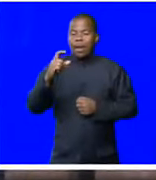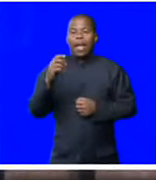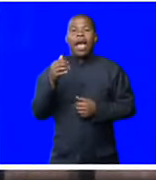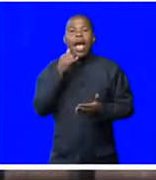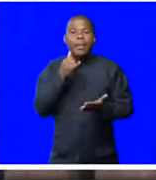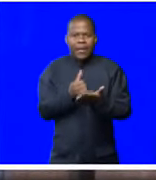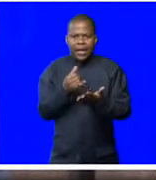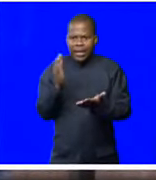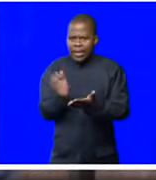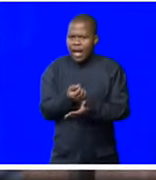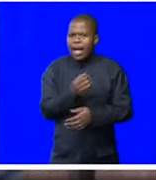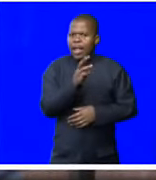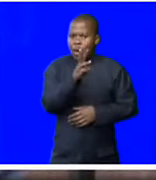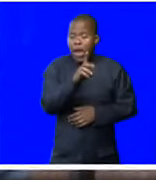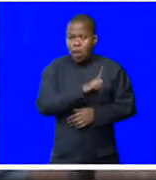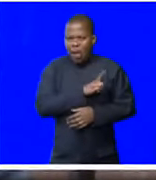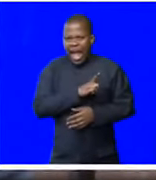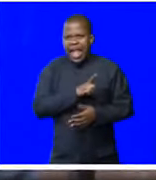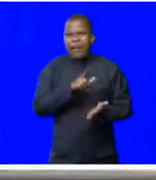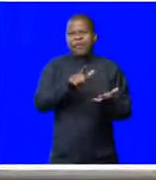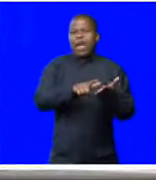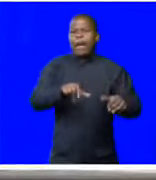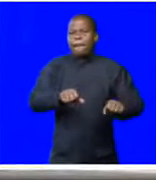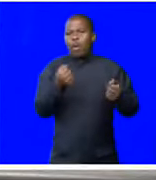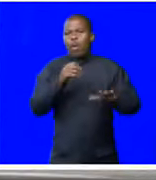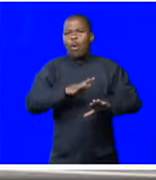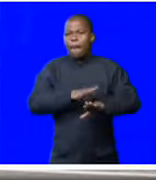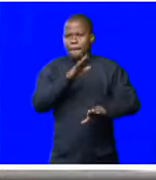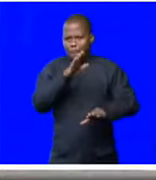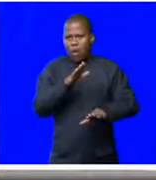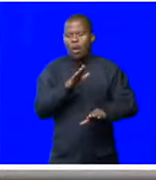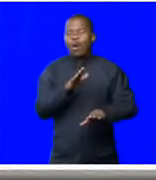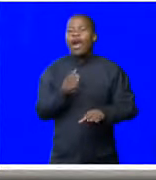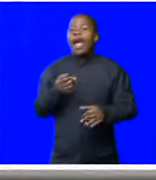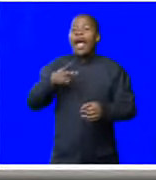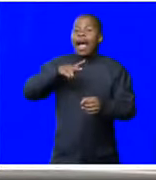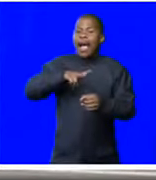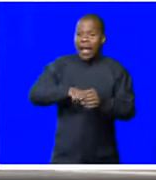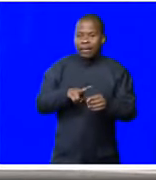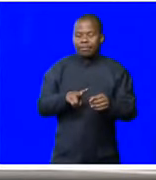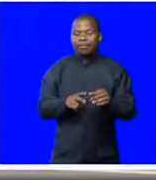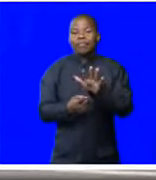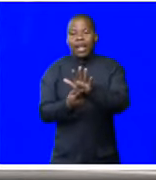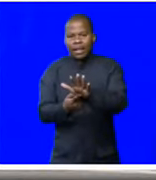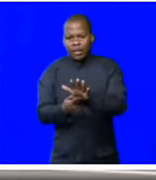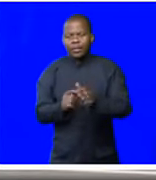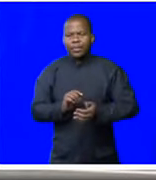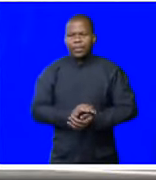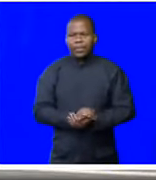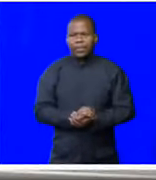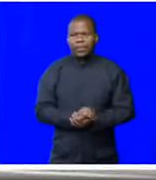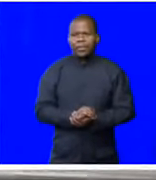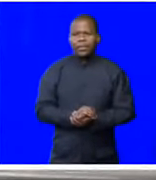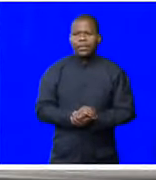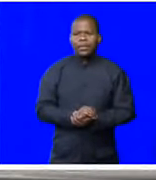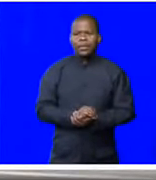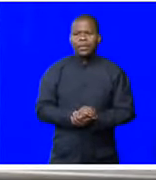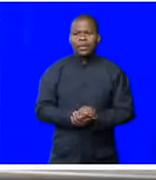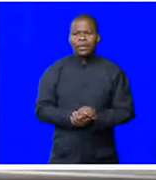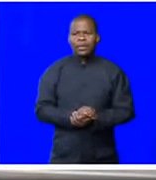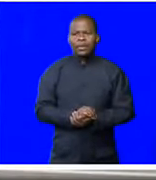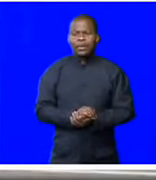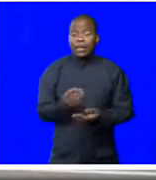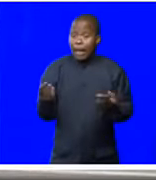seyithathwa ngoba vela udiphathi kahle lamgwaqweni. Ngicela kubekisa nje ukuthi